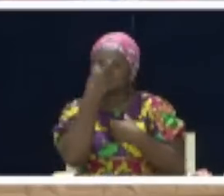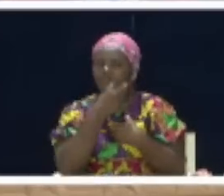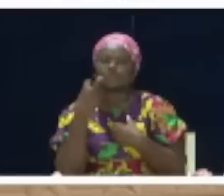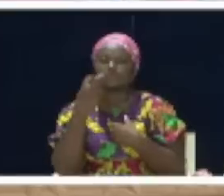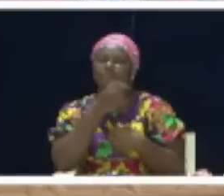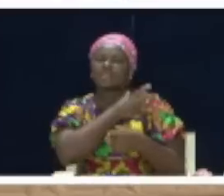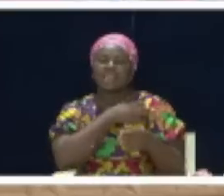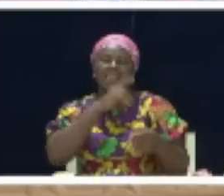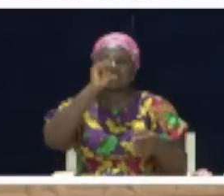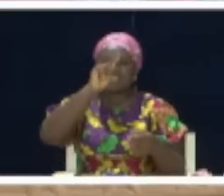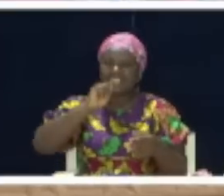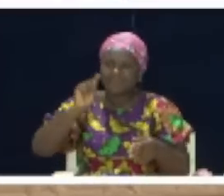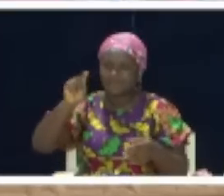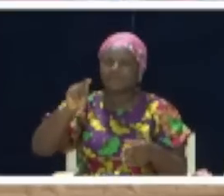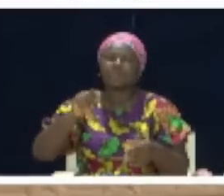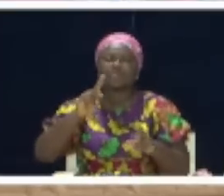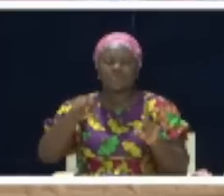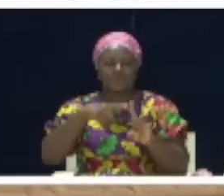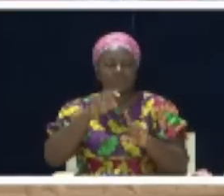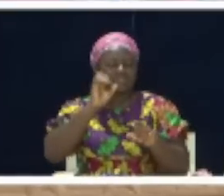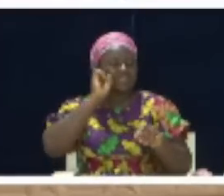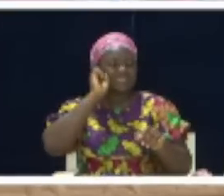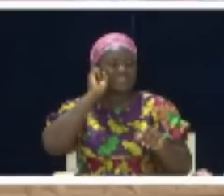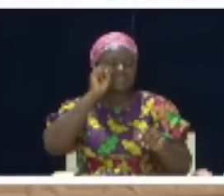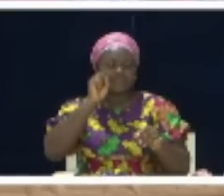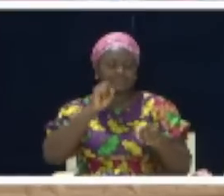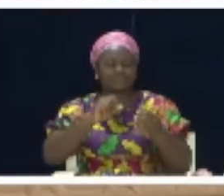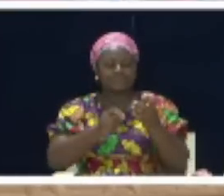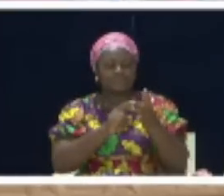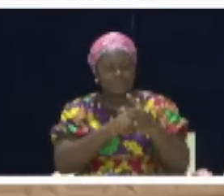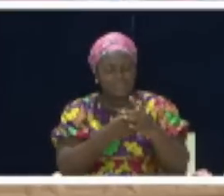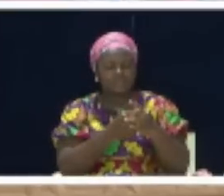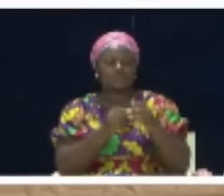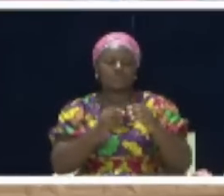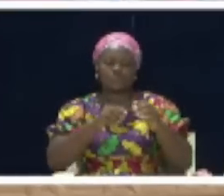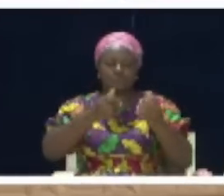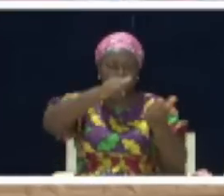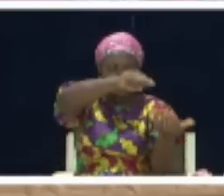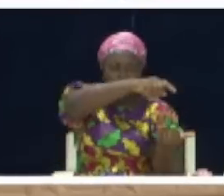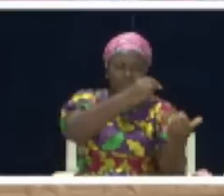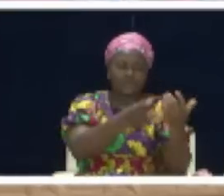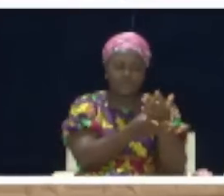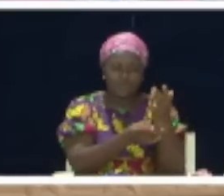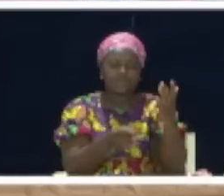and that therefore when she begins to pour the oil will begin to flow.